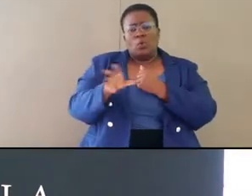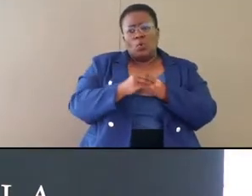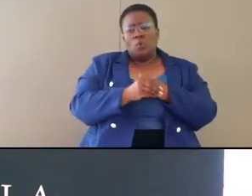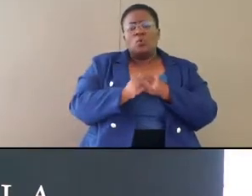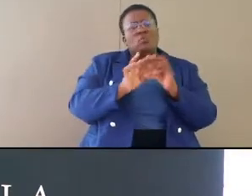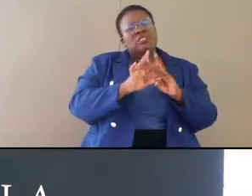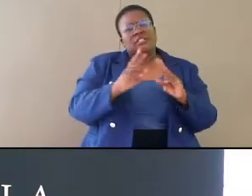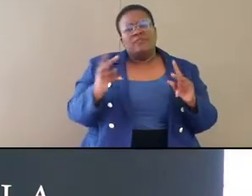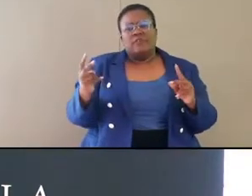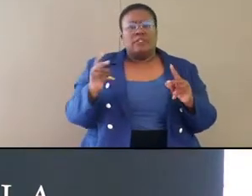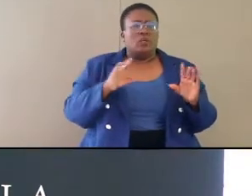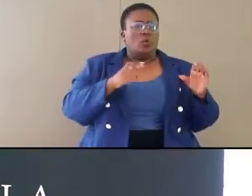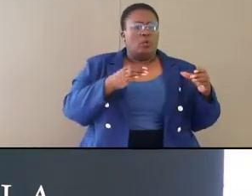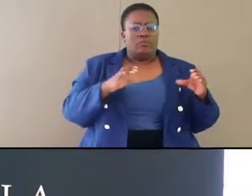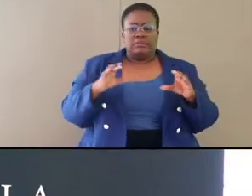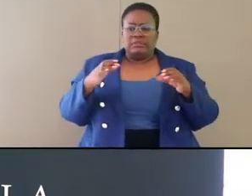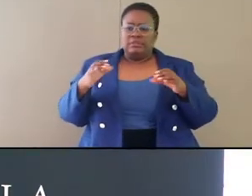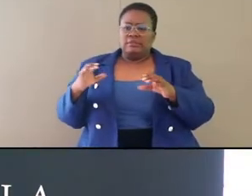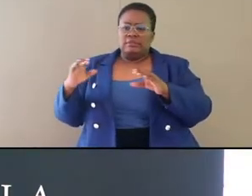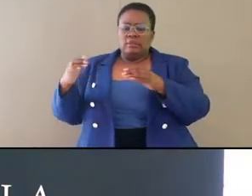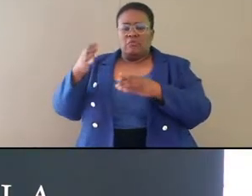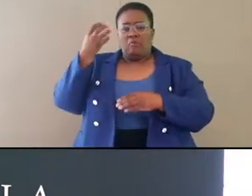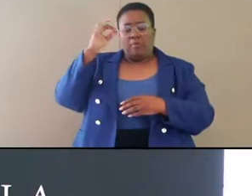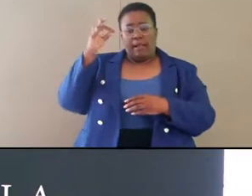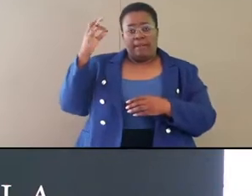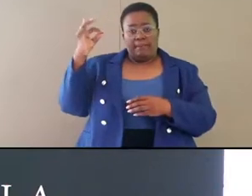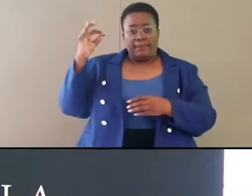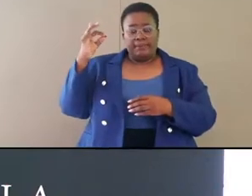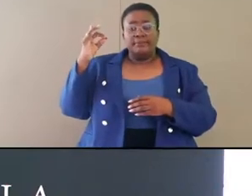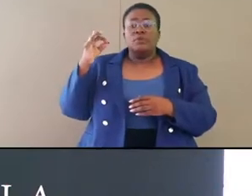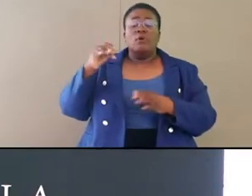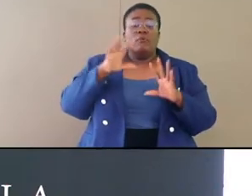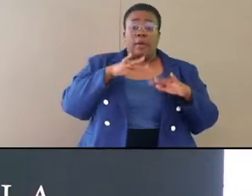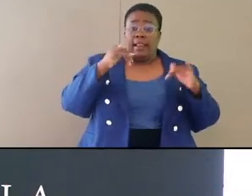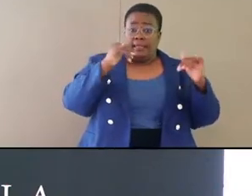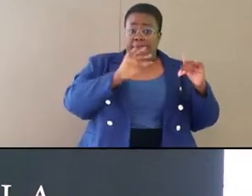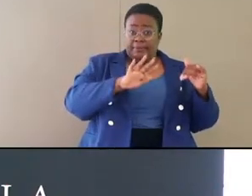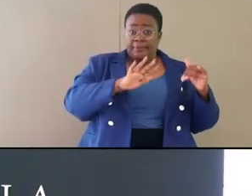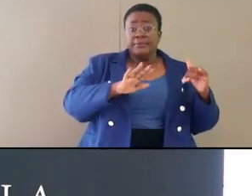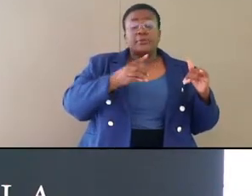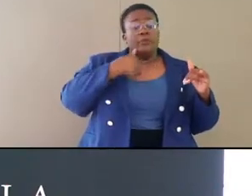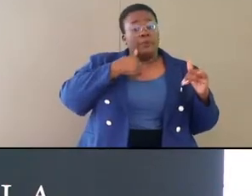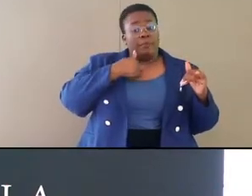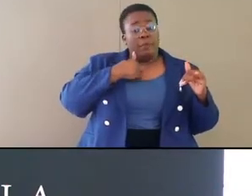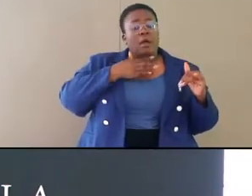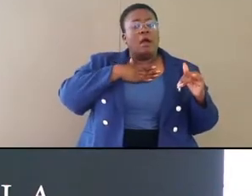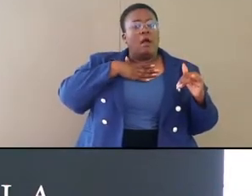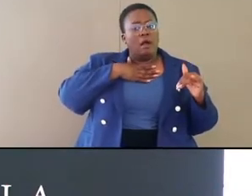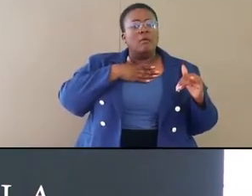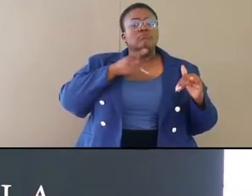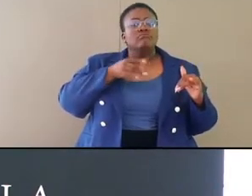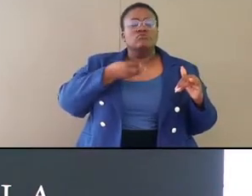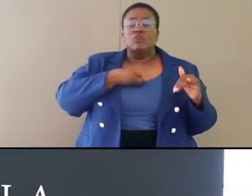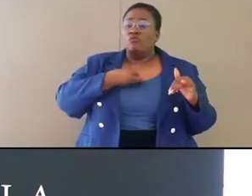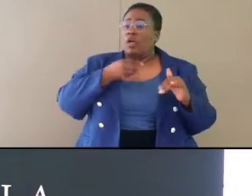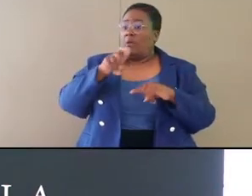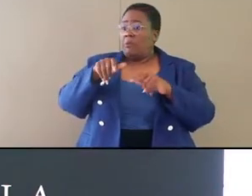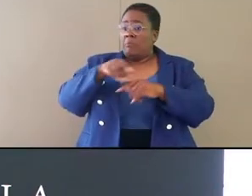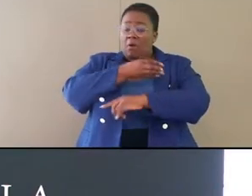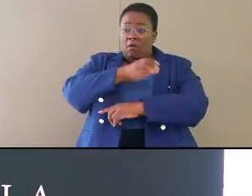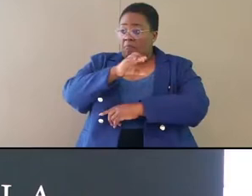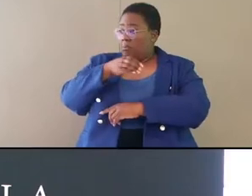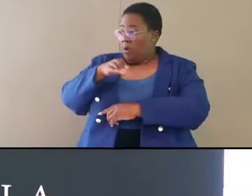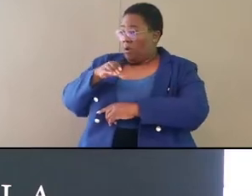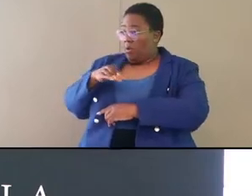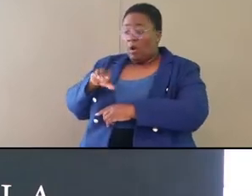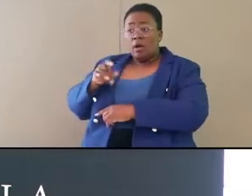committees of Parliament. This, for me, is empowering to the younger generation. And I'm saying to them,